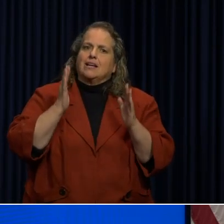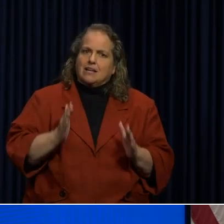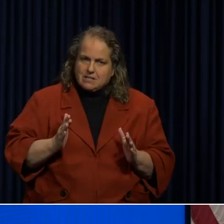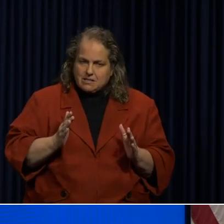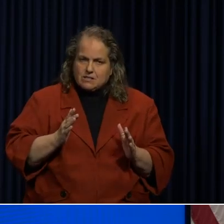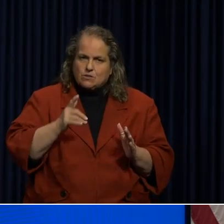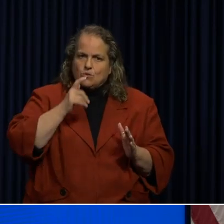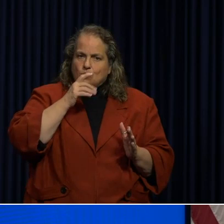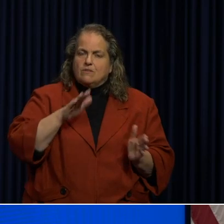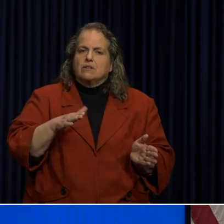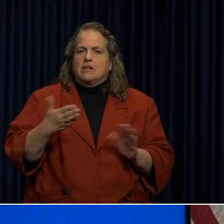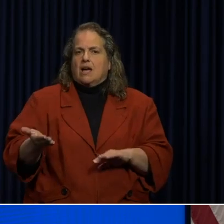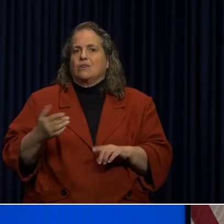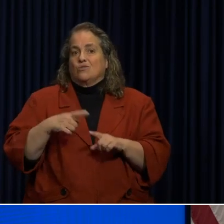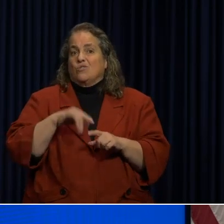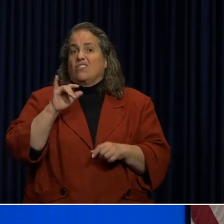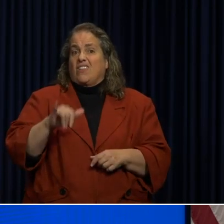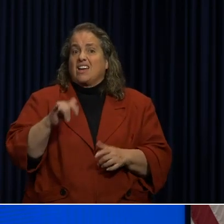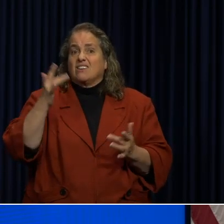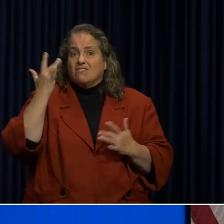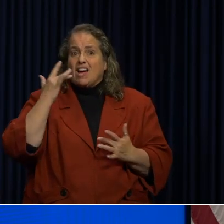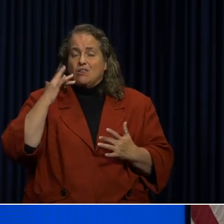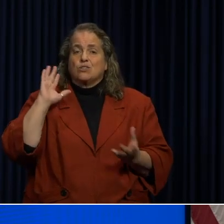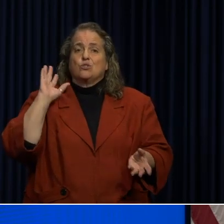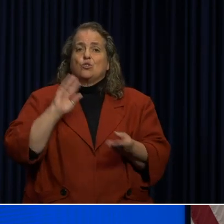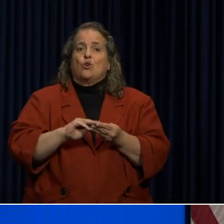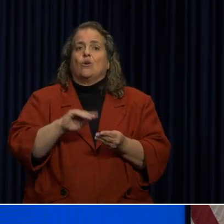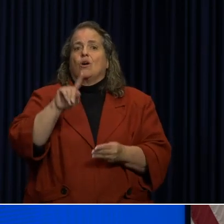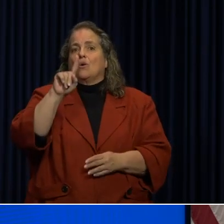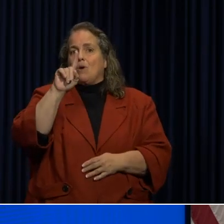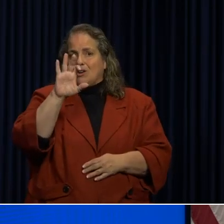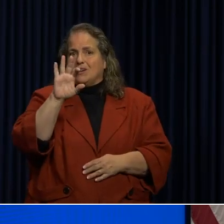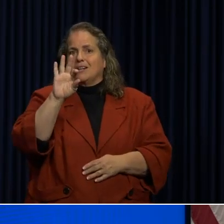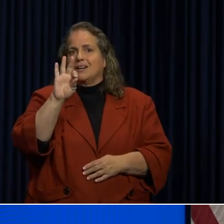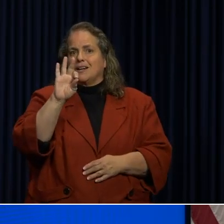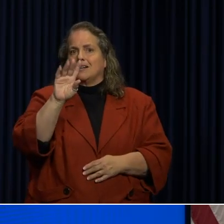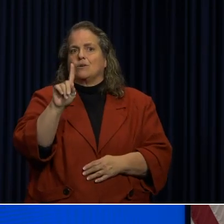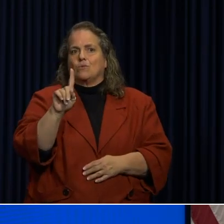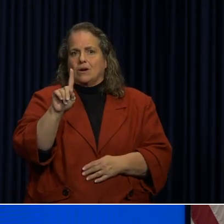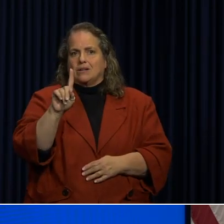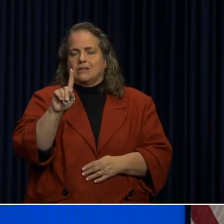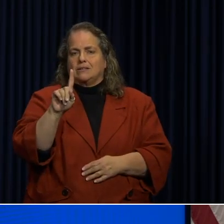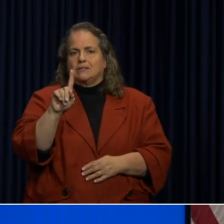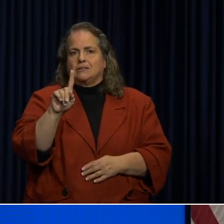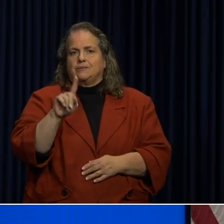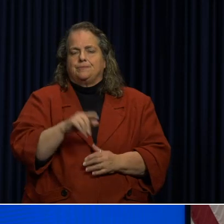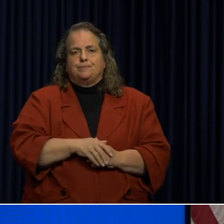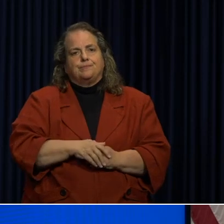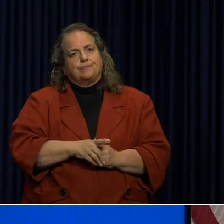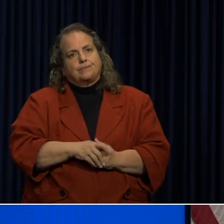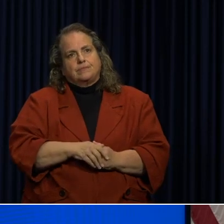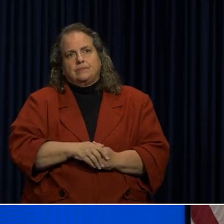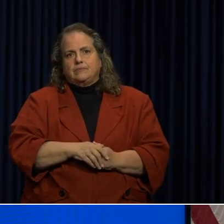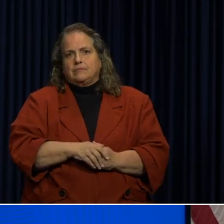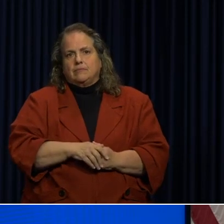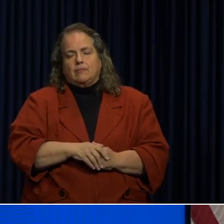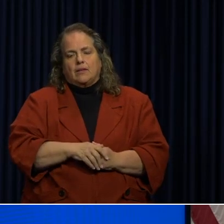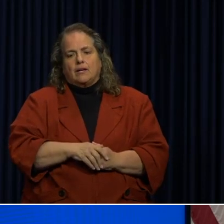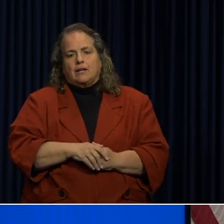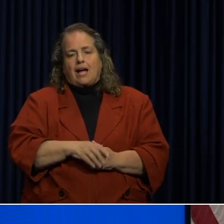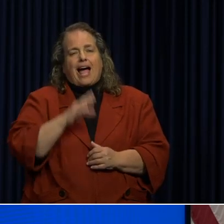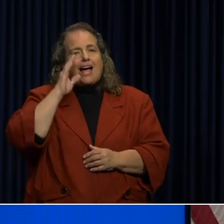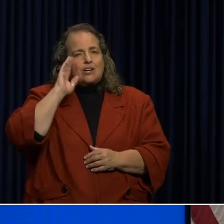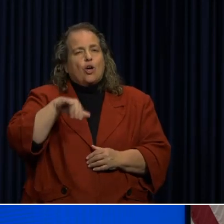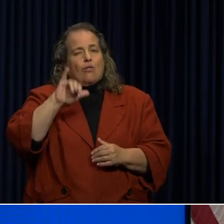lost the coronavirus, for a total of 191. And while that number is